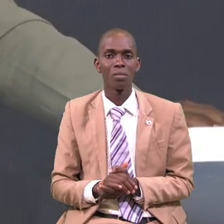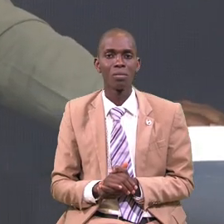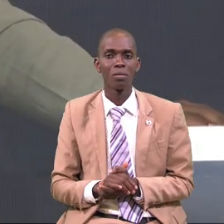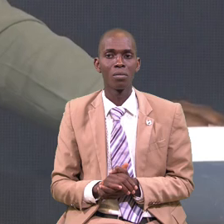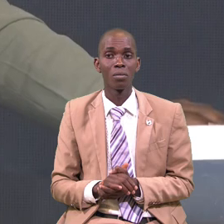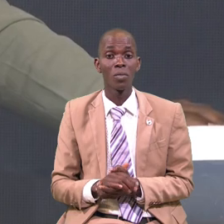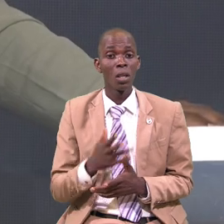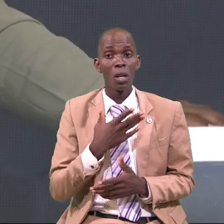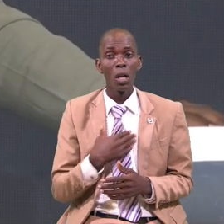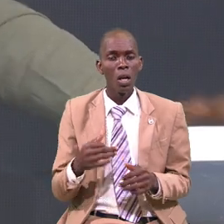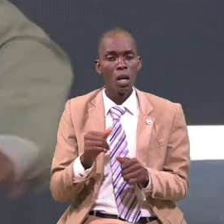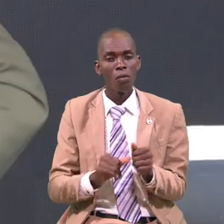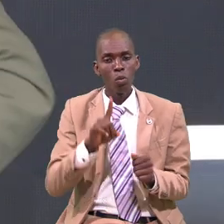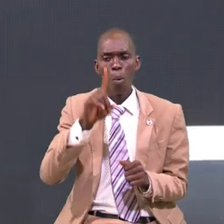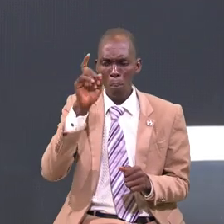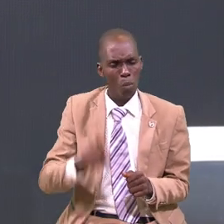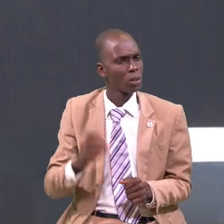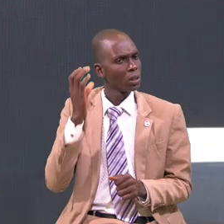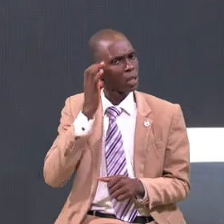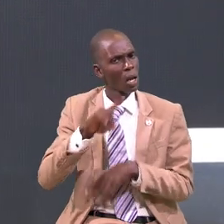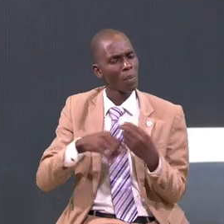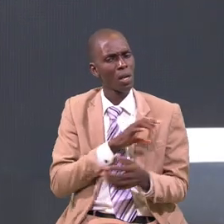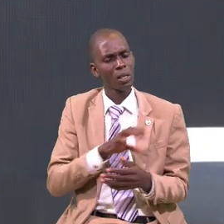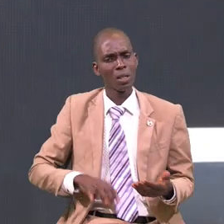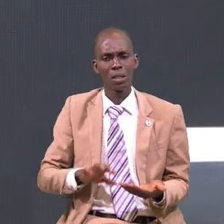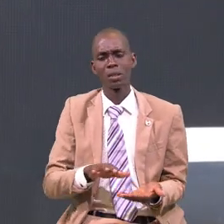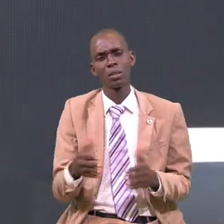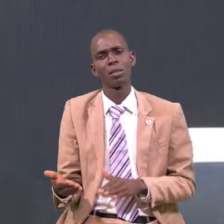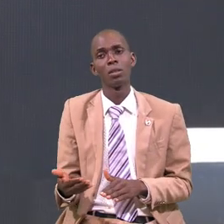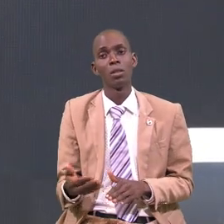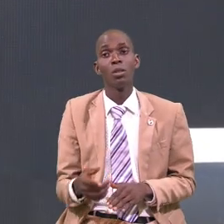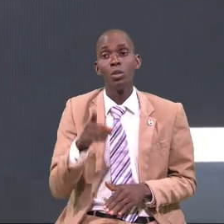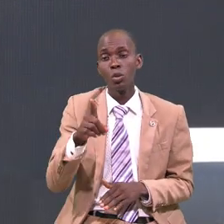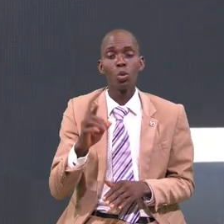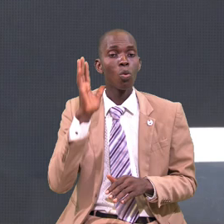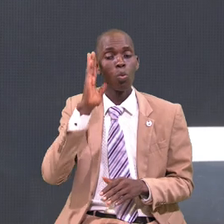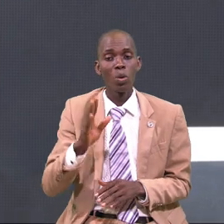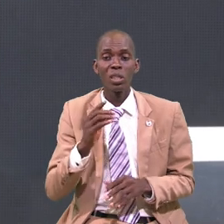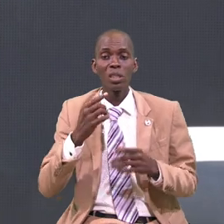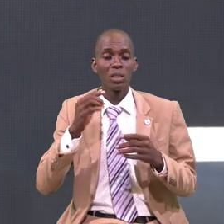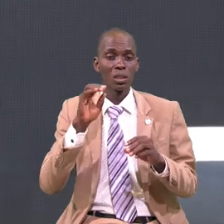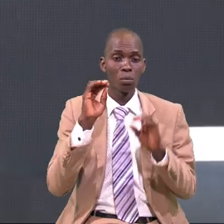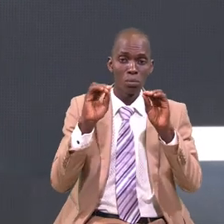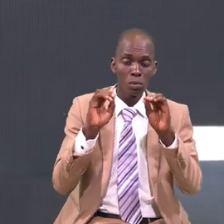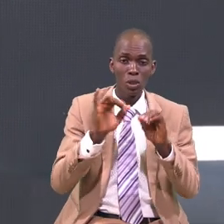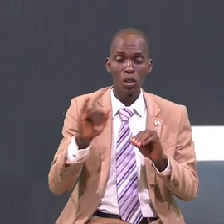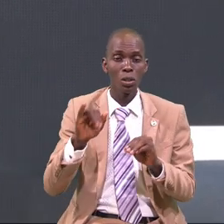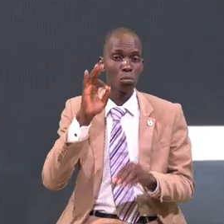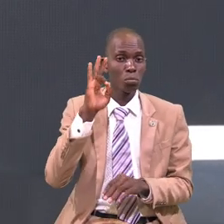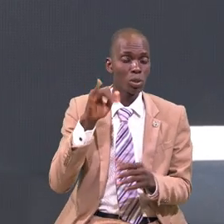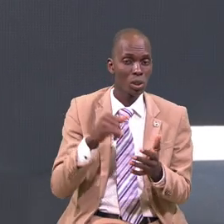And everybody must hear. You say it in the language of the country. You